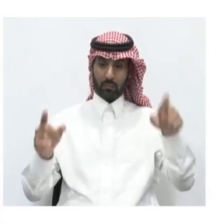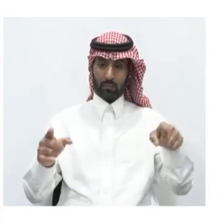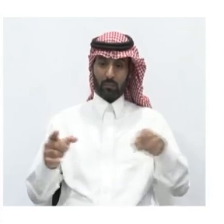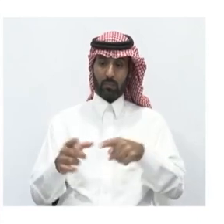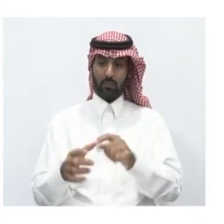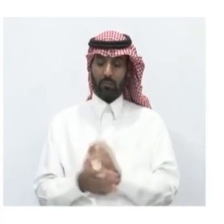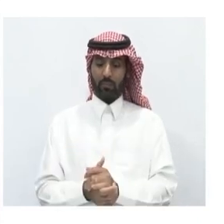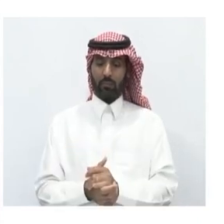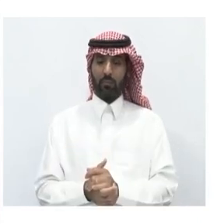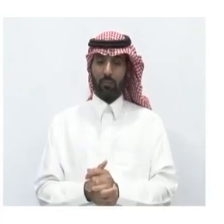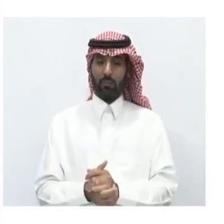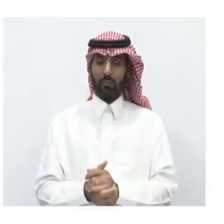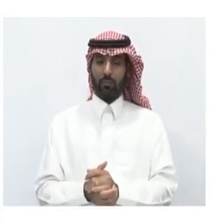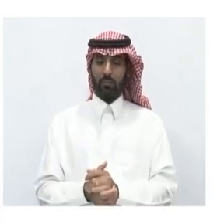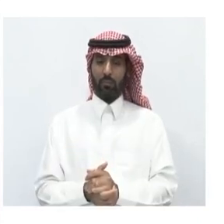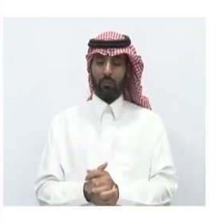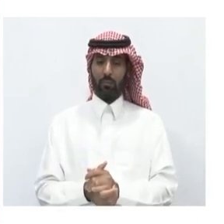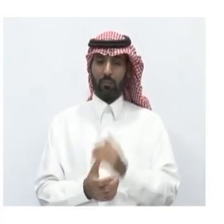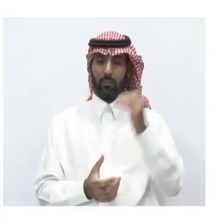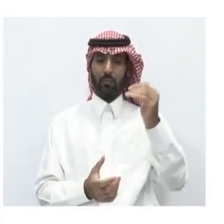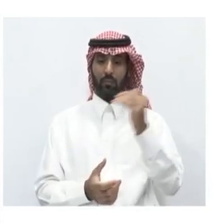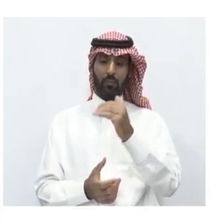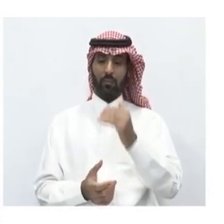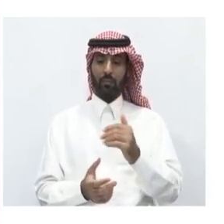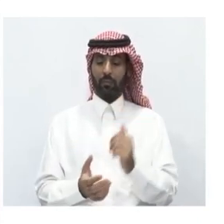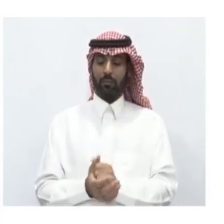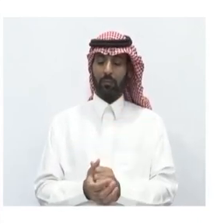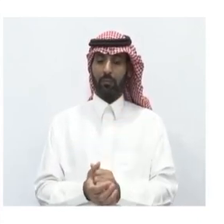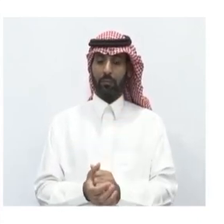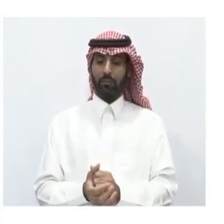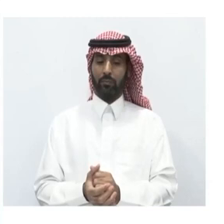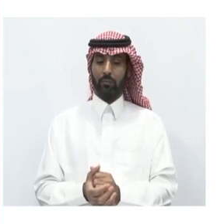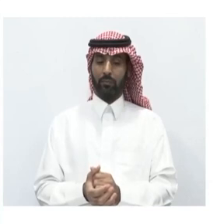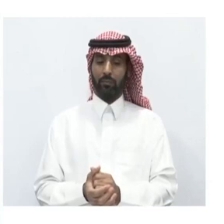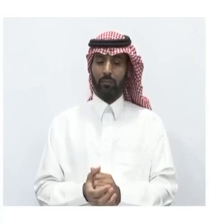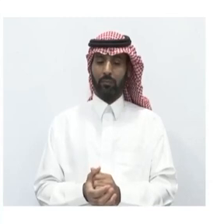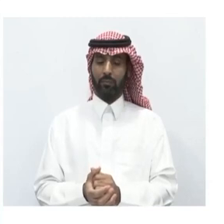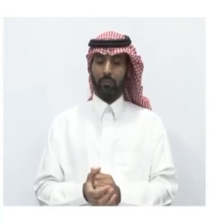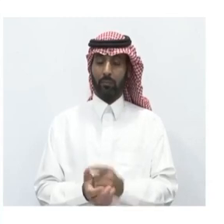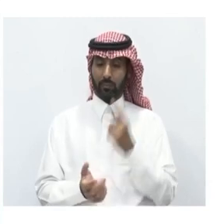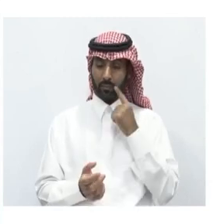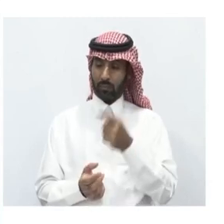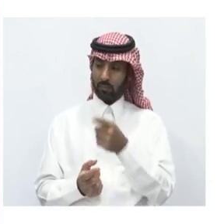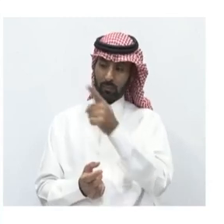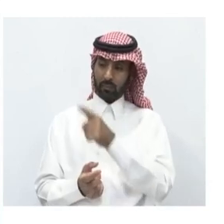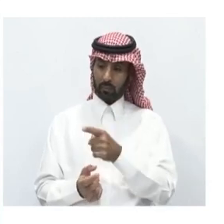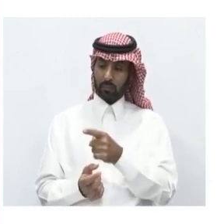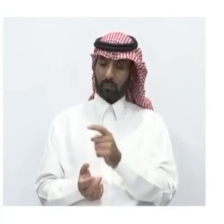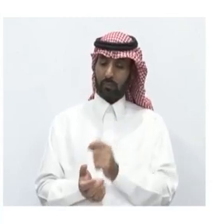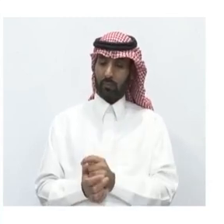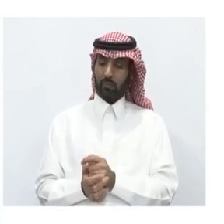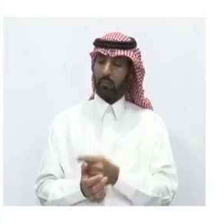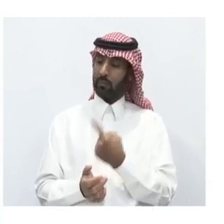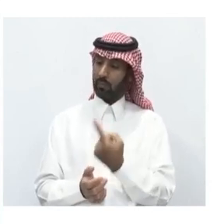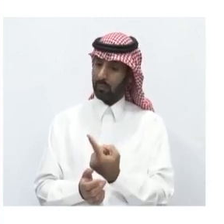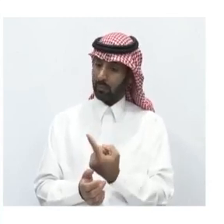from where you can make or decline a special request. whether you want to ask, make a special